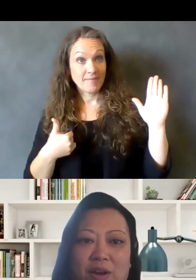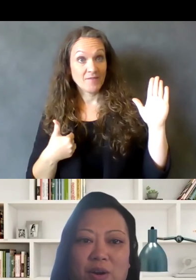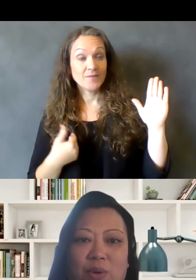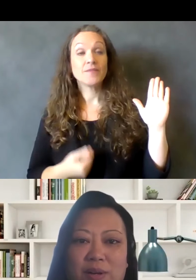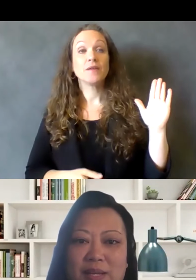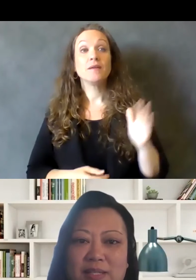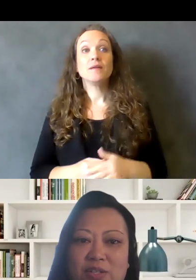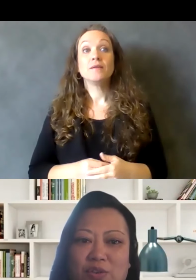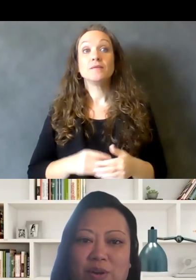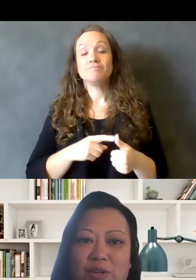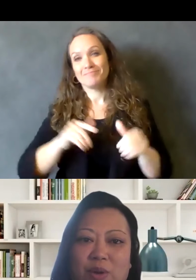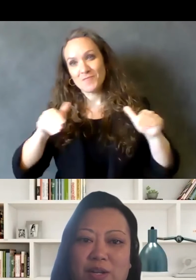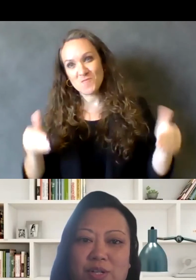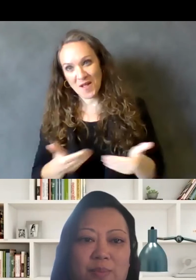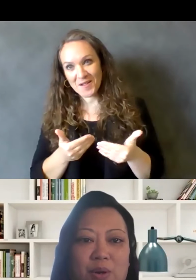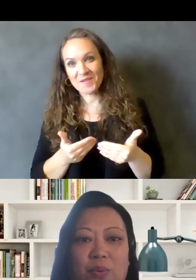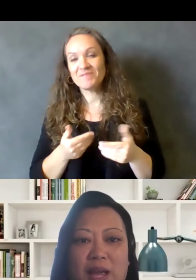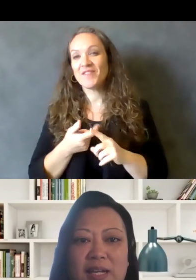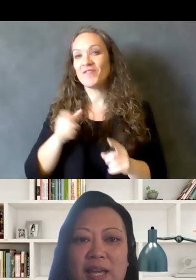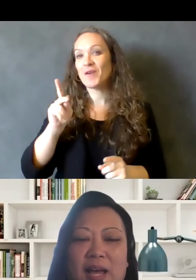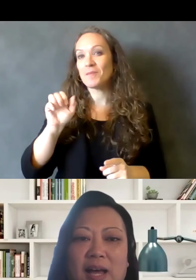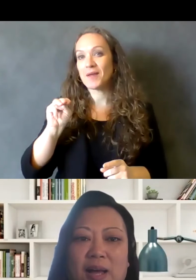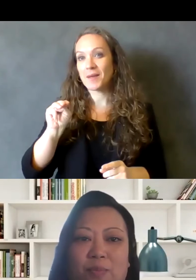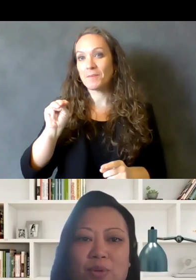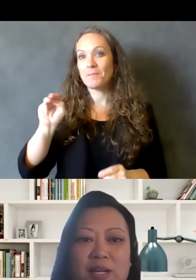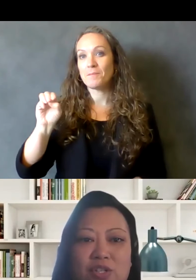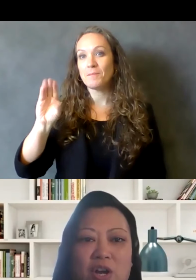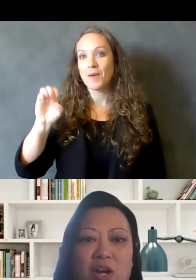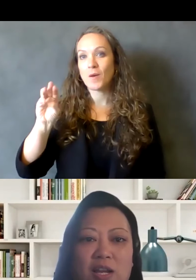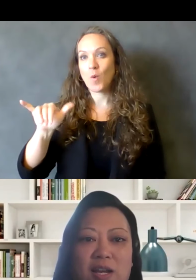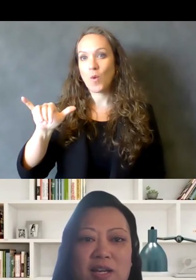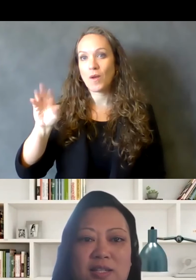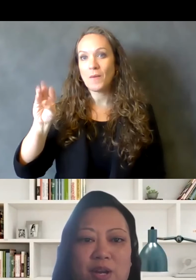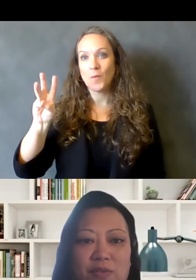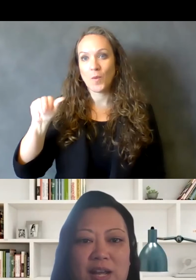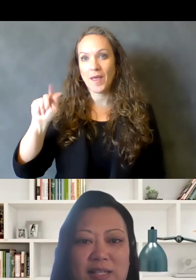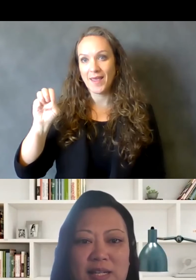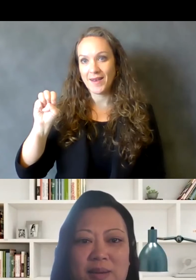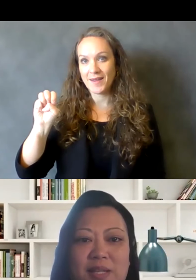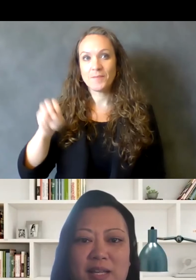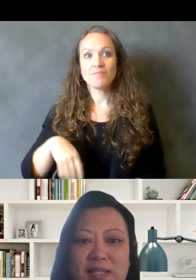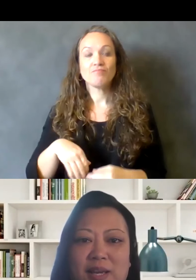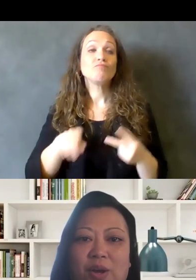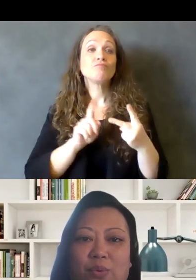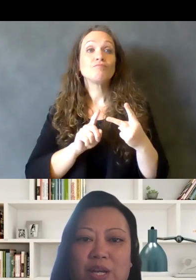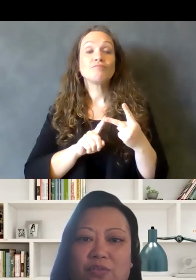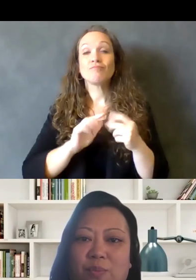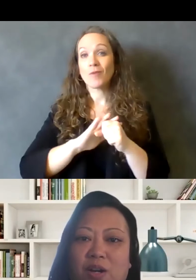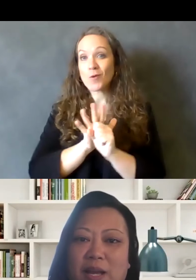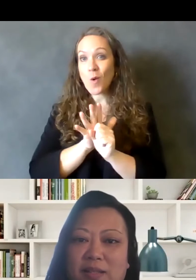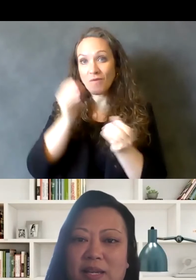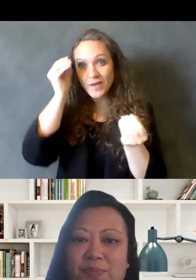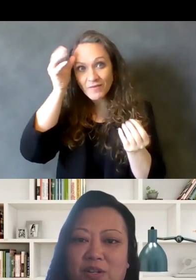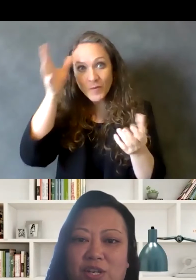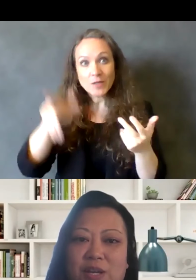have our welcome message from our director, Kim McCoy-Wade. We'll touch on some COVID-19 updates. We'll hear from